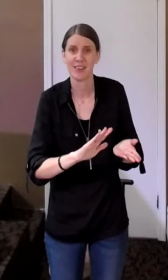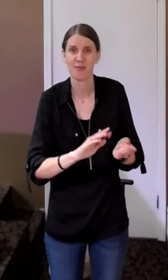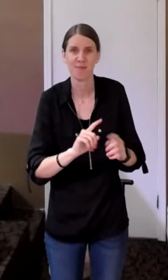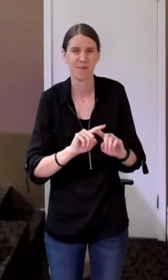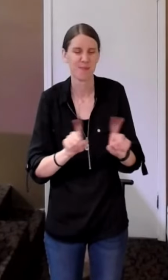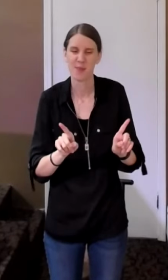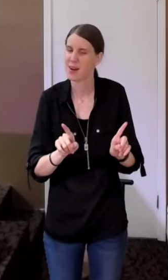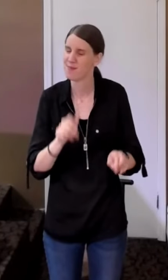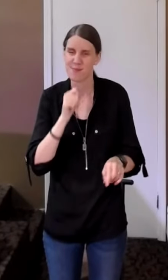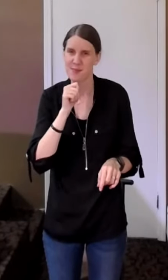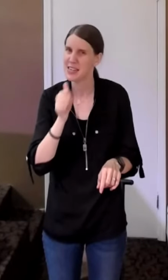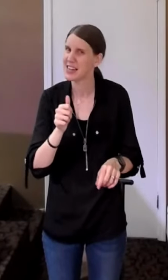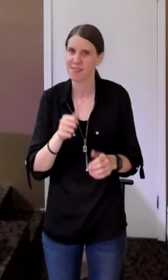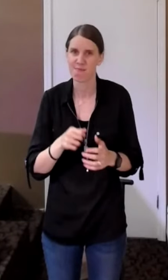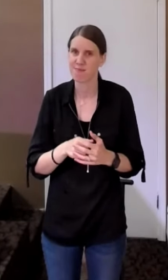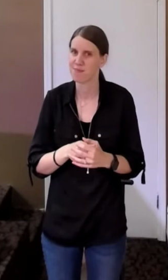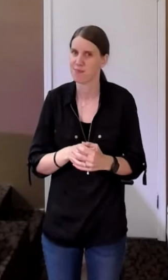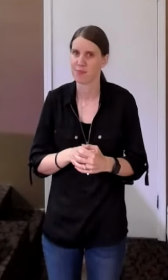But instead,